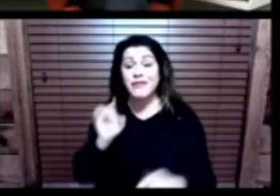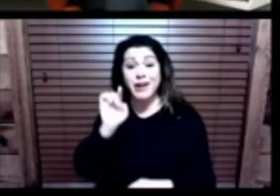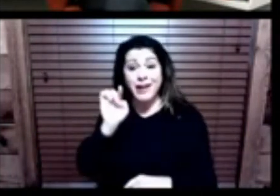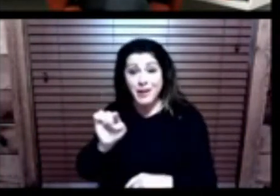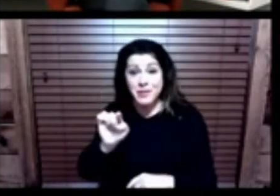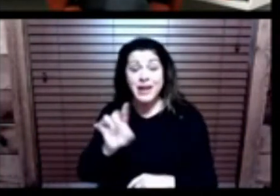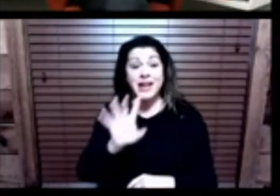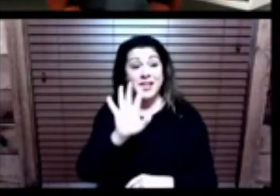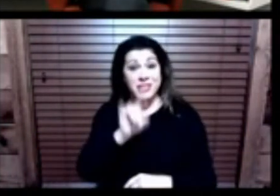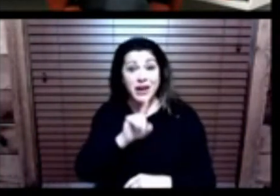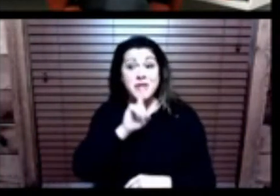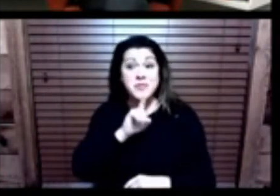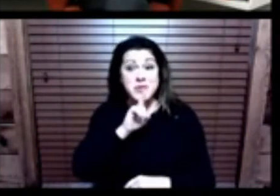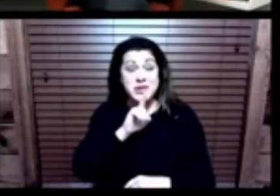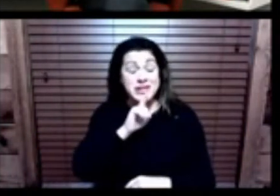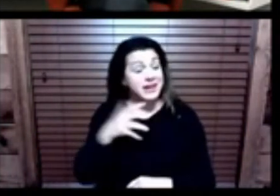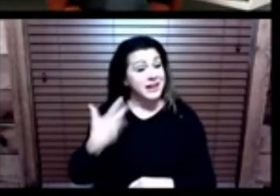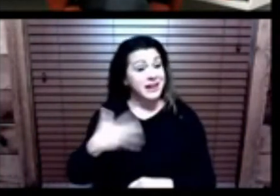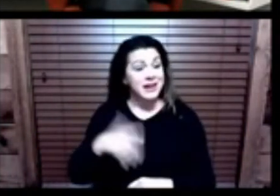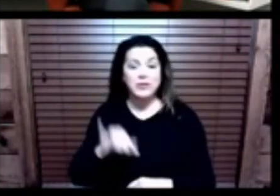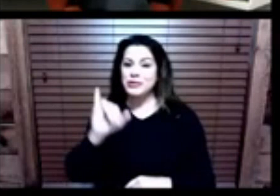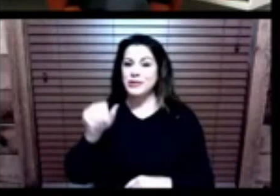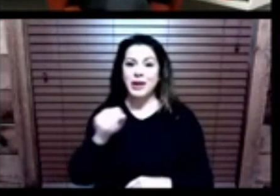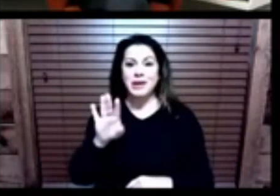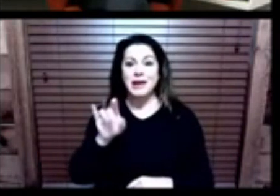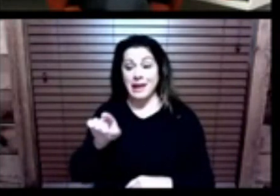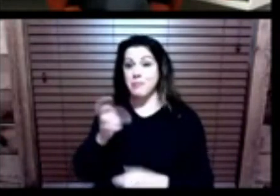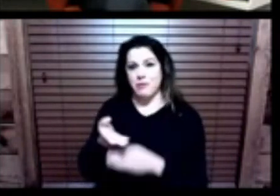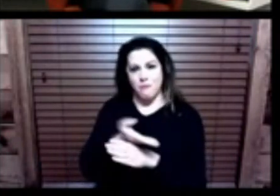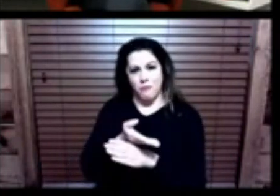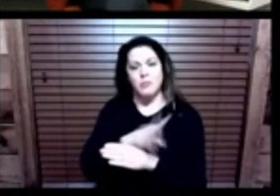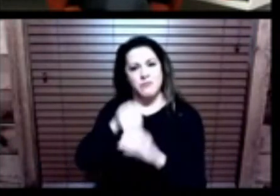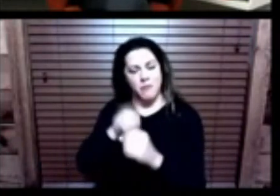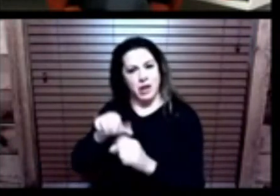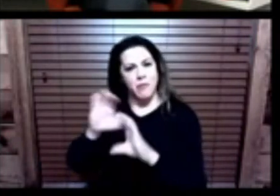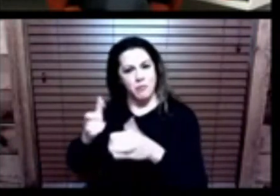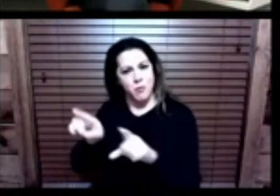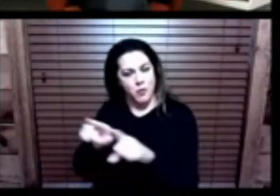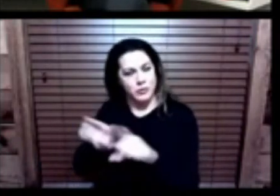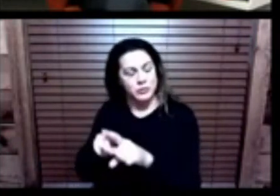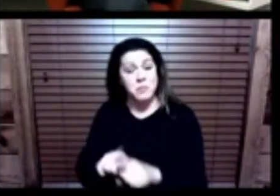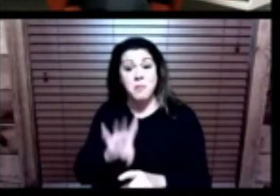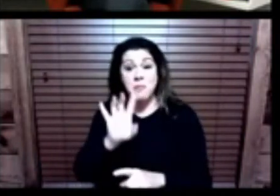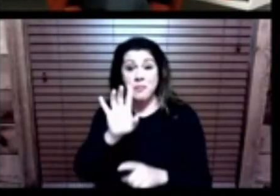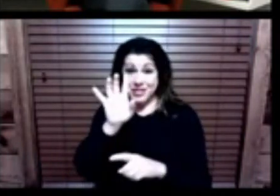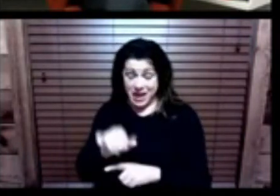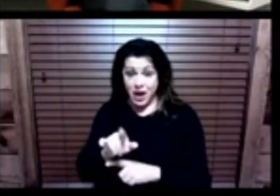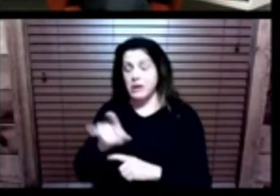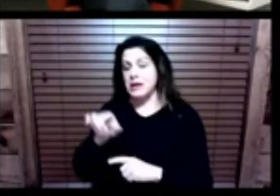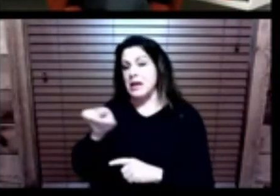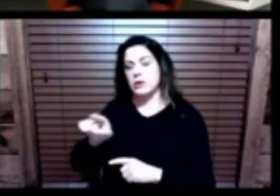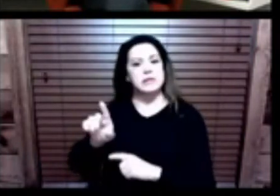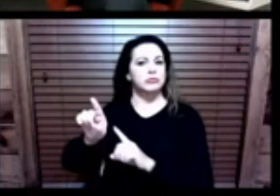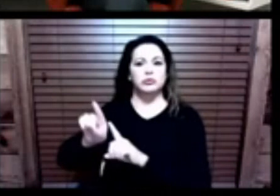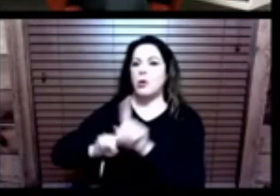departure from, the JBs, which he had been part of that. But now it was like the superstar, like I